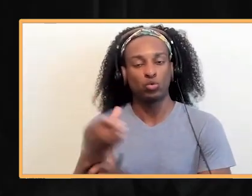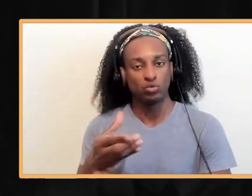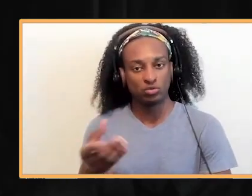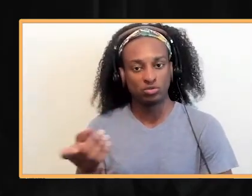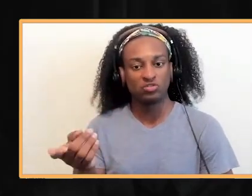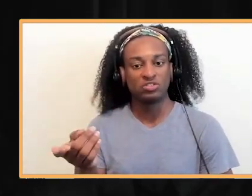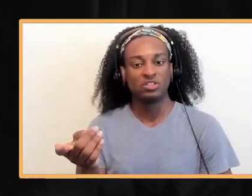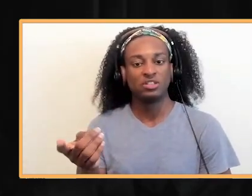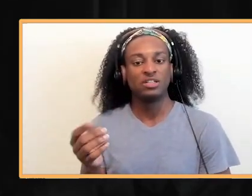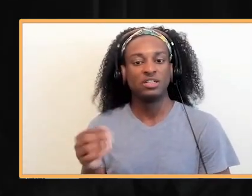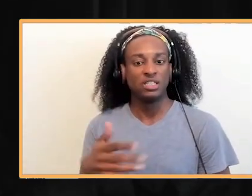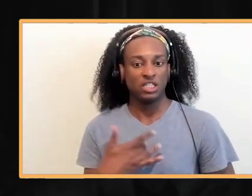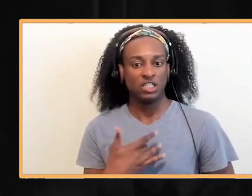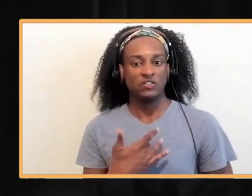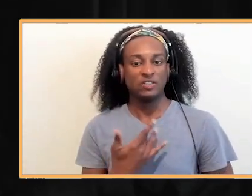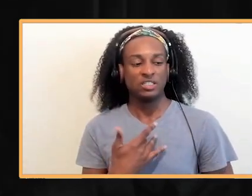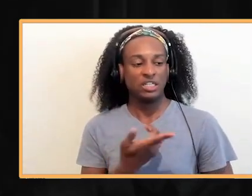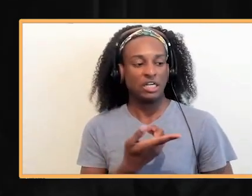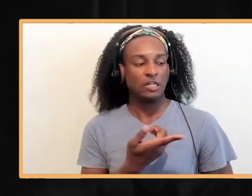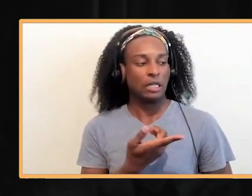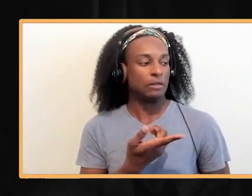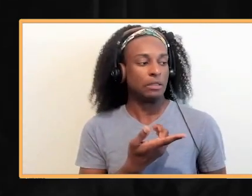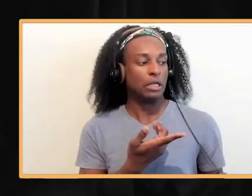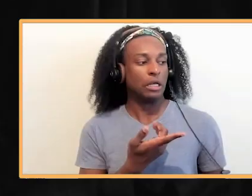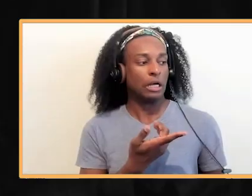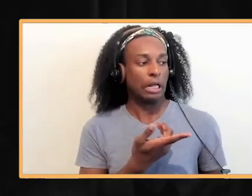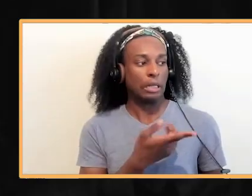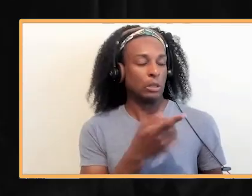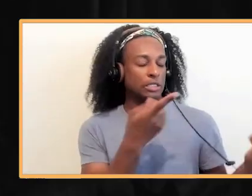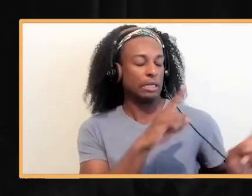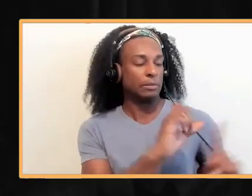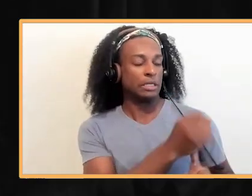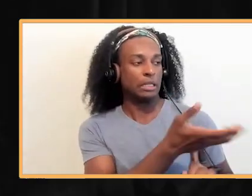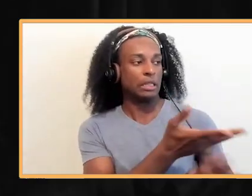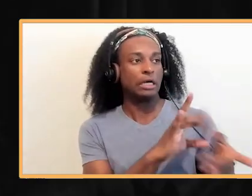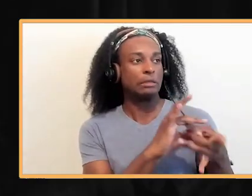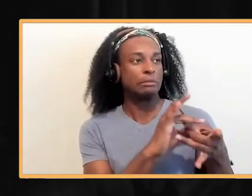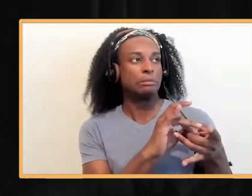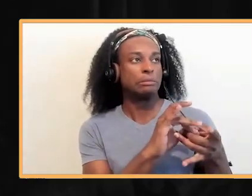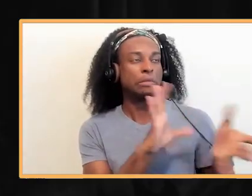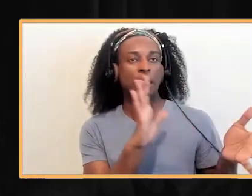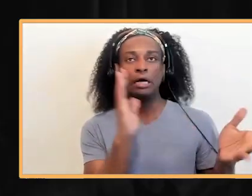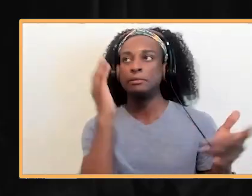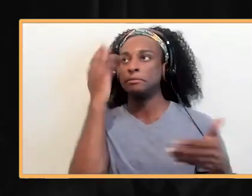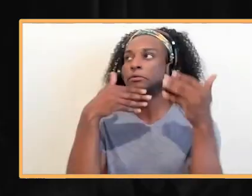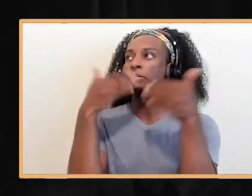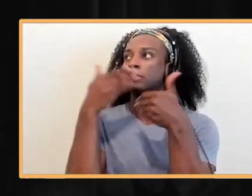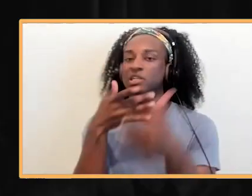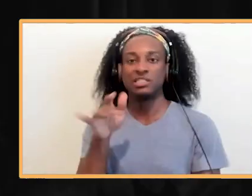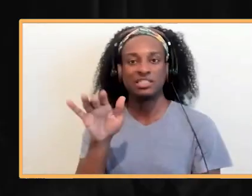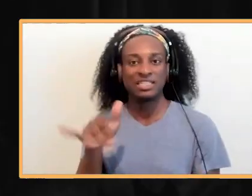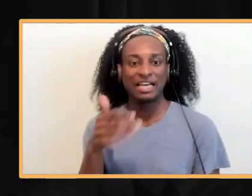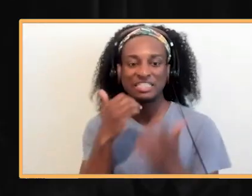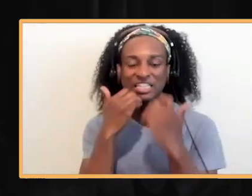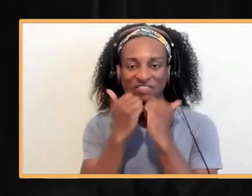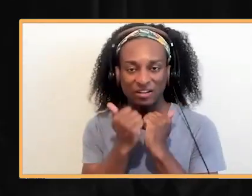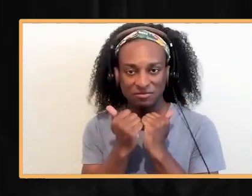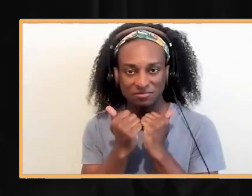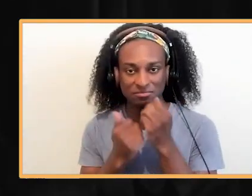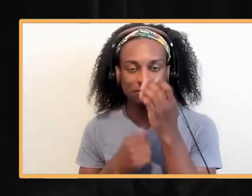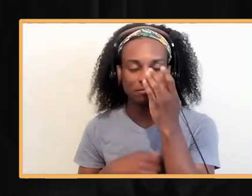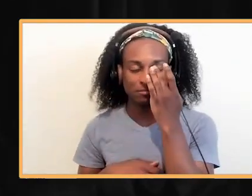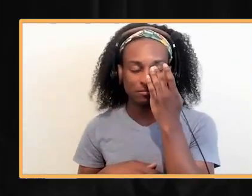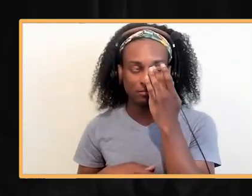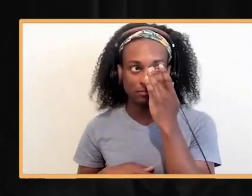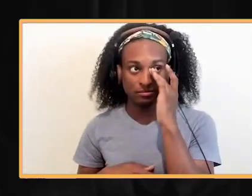earlier is a virtue, right? And so it's not so much that we never were